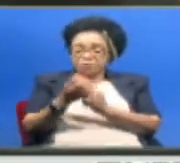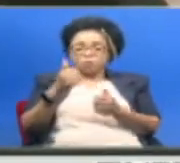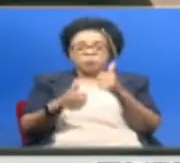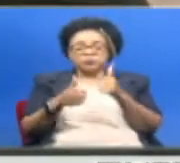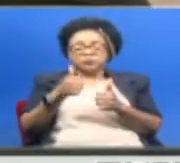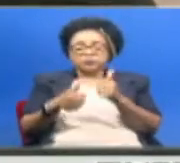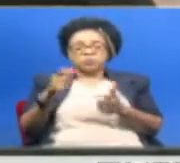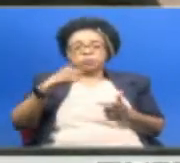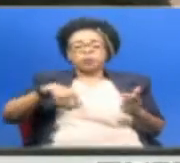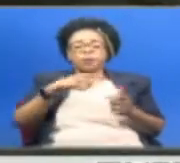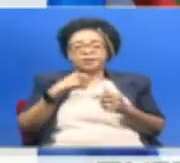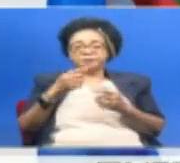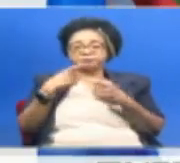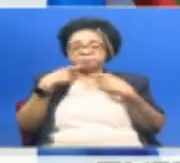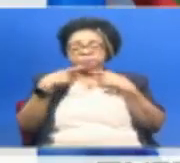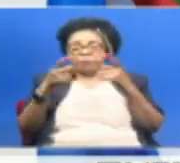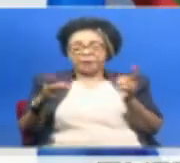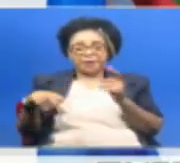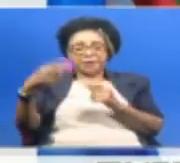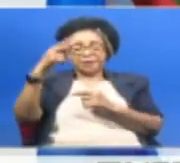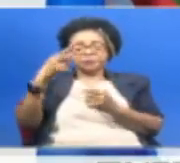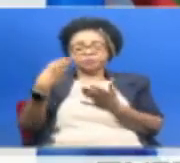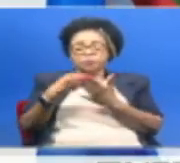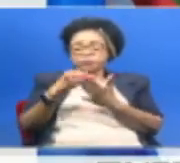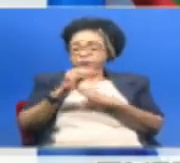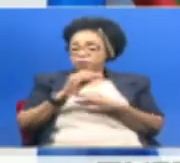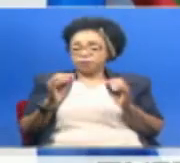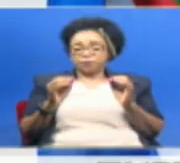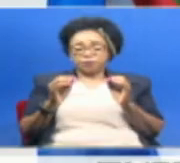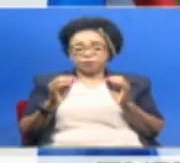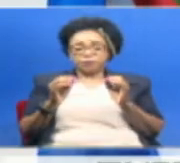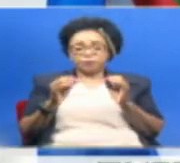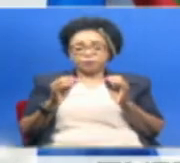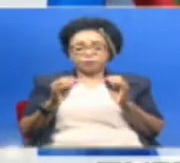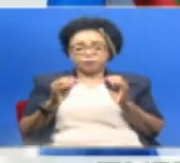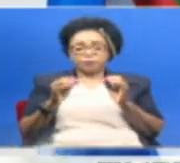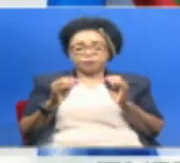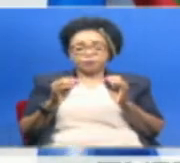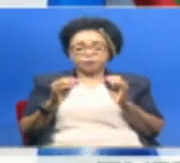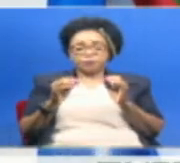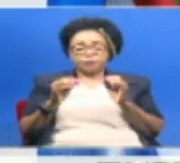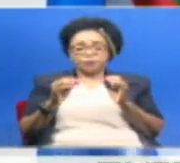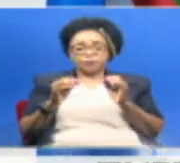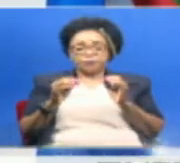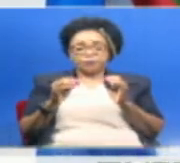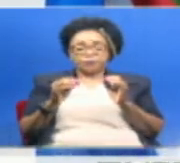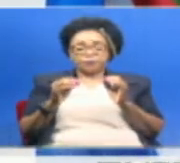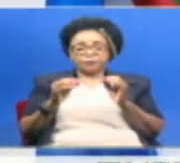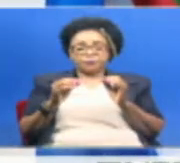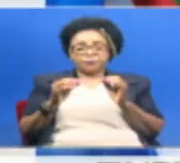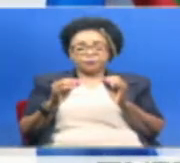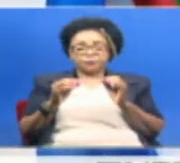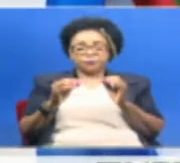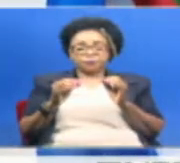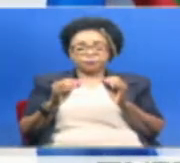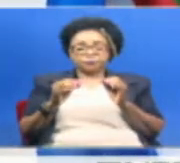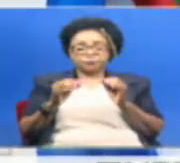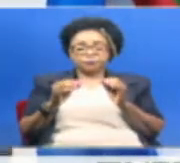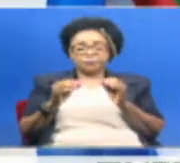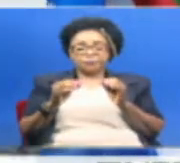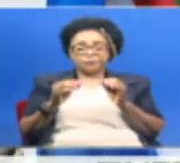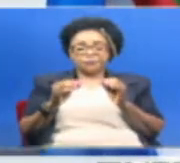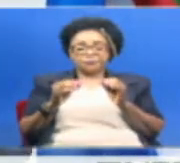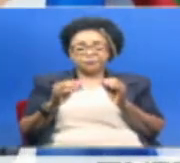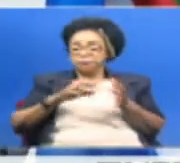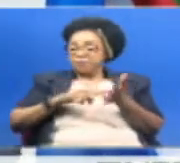address the high cost of living. We will deal with it as an interim measure. How do we look at it? So that, again, I